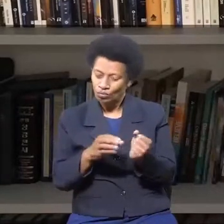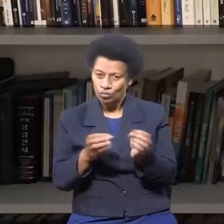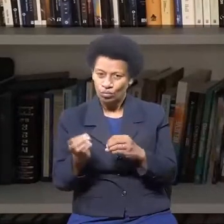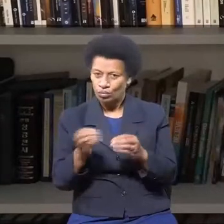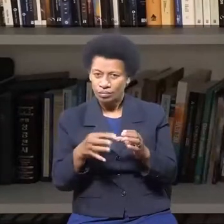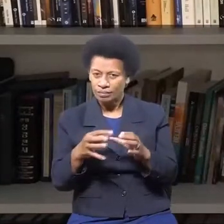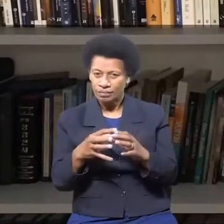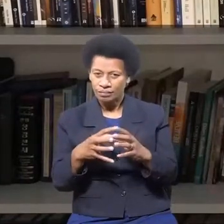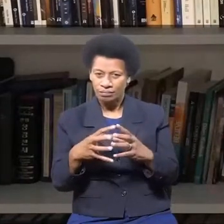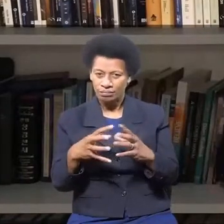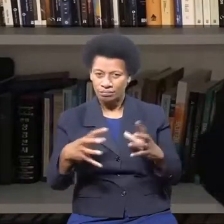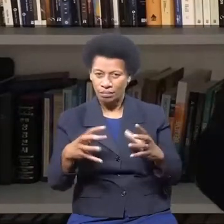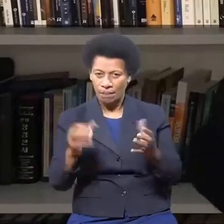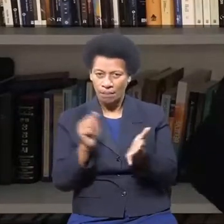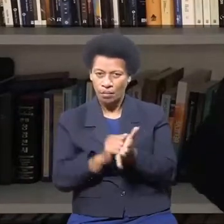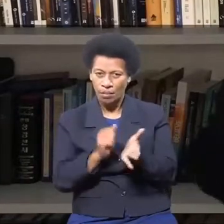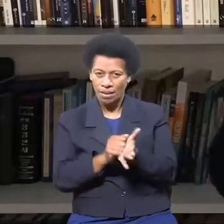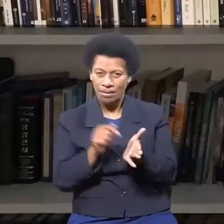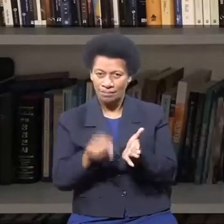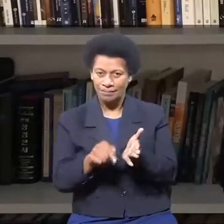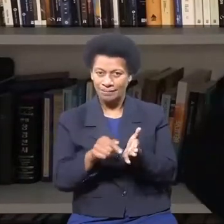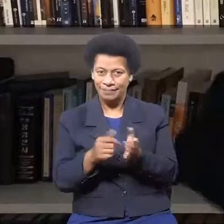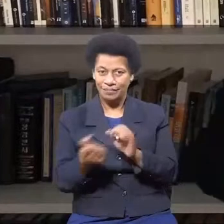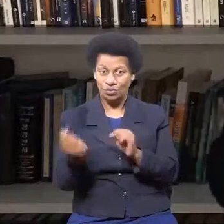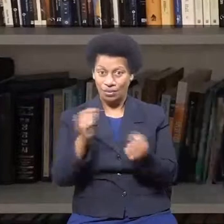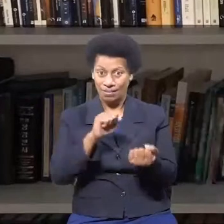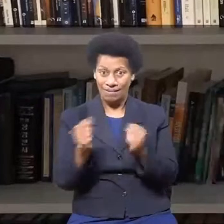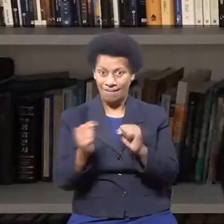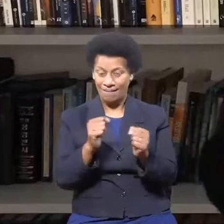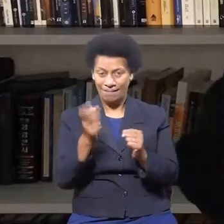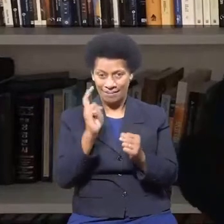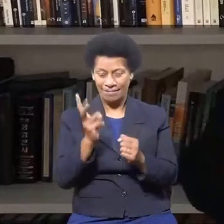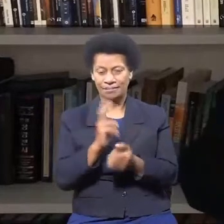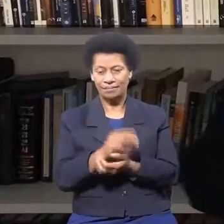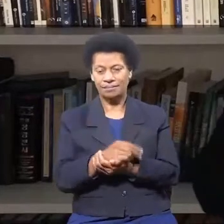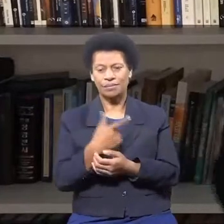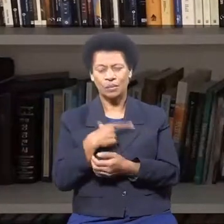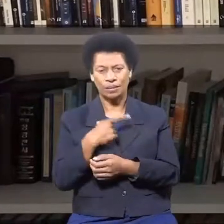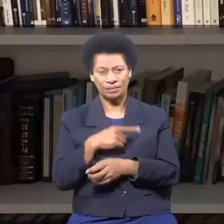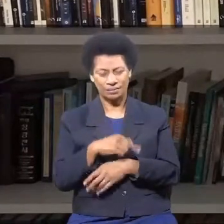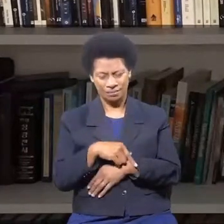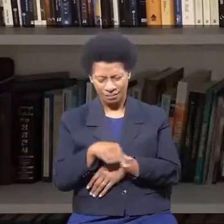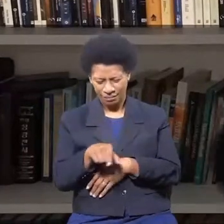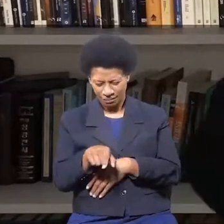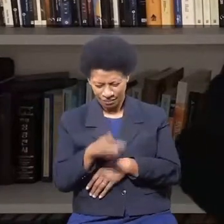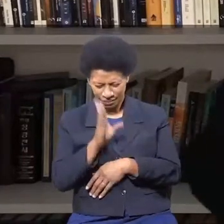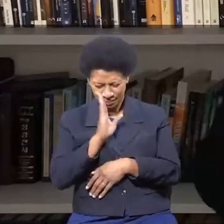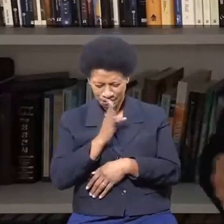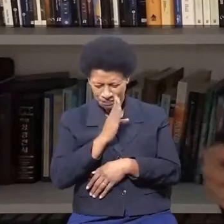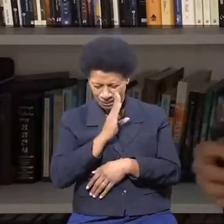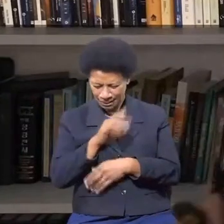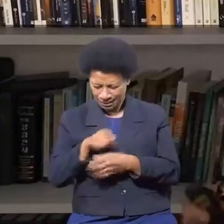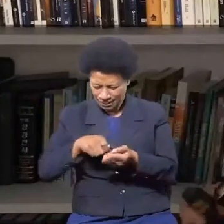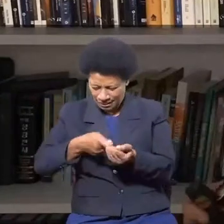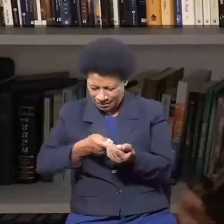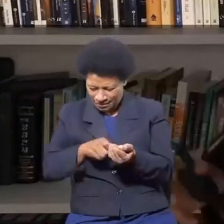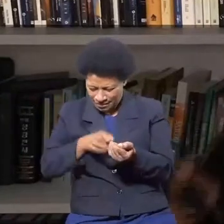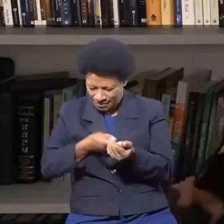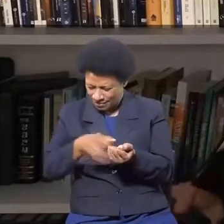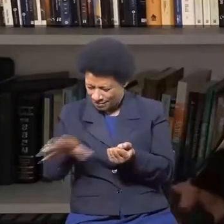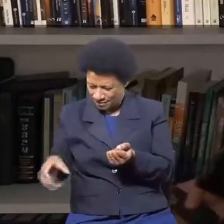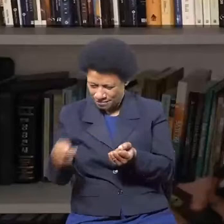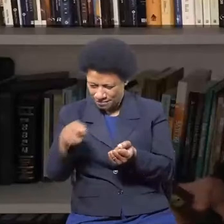very challenging task. It's a very challenging job because it's very likely that you will miss out